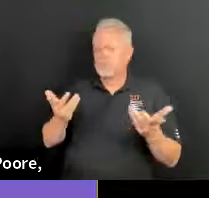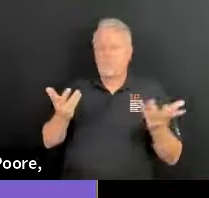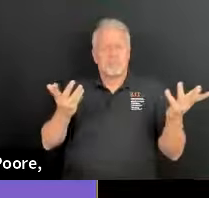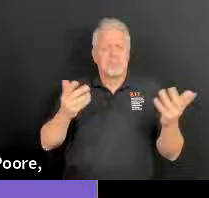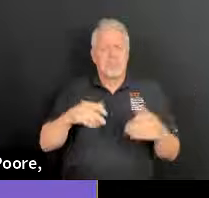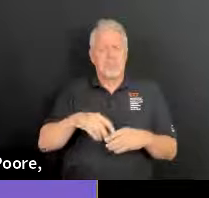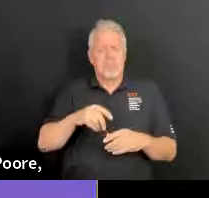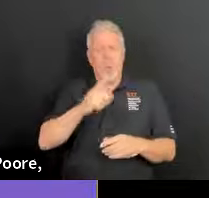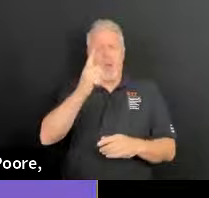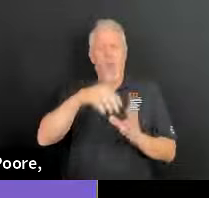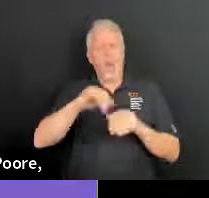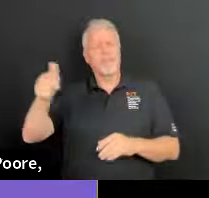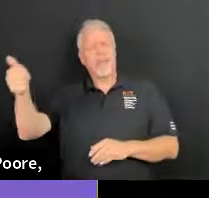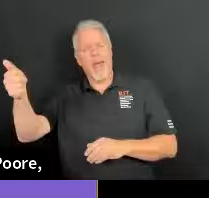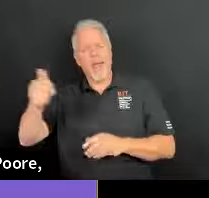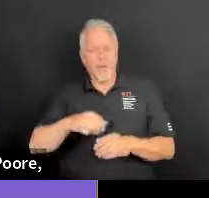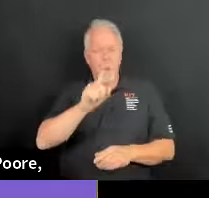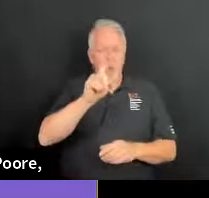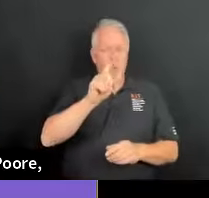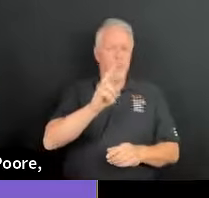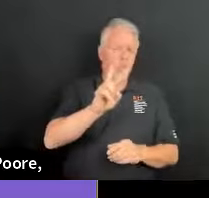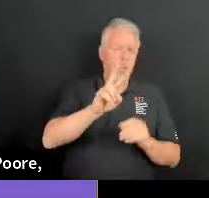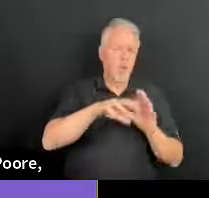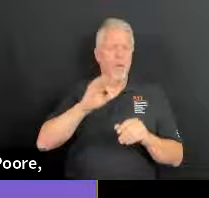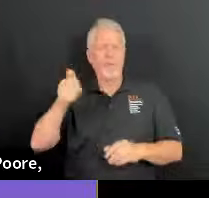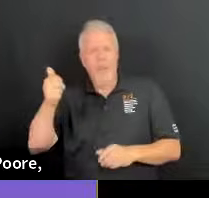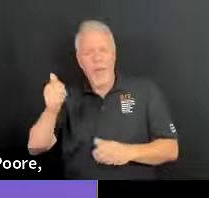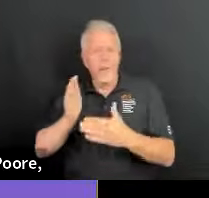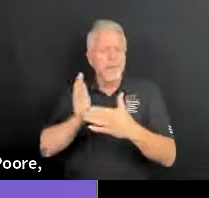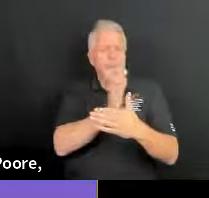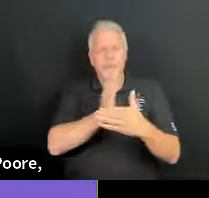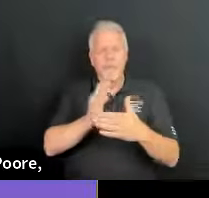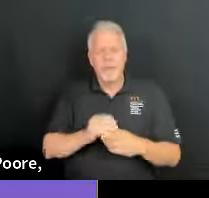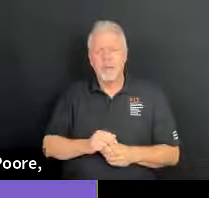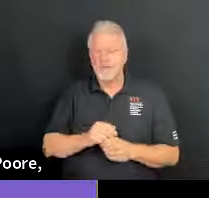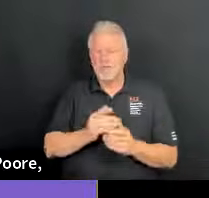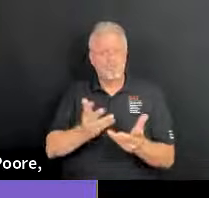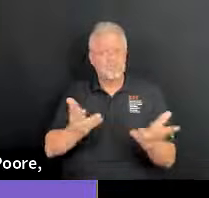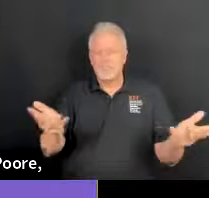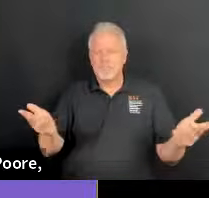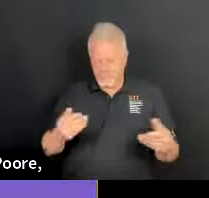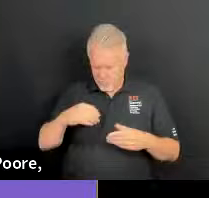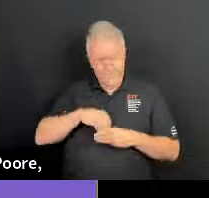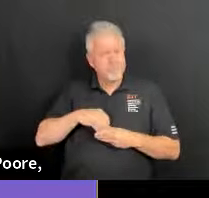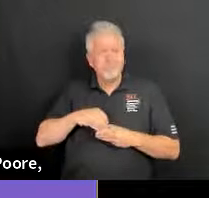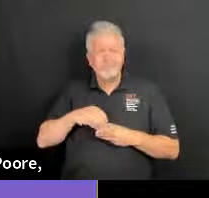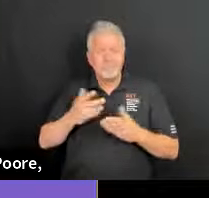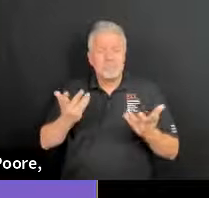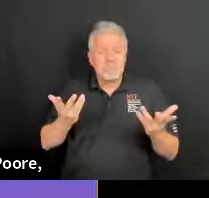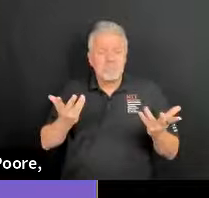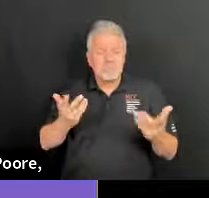that, the information that is being relayed, we don't know if it's 1 out of 10, 2 out of 10. We don't know how many